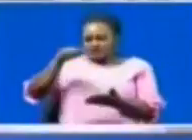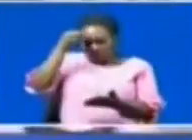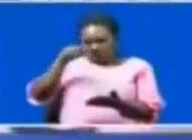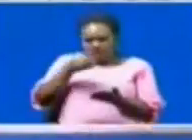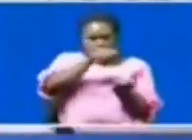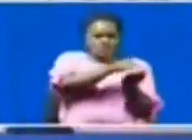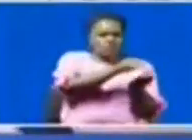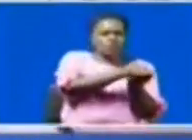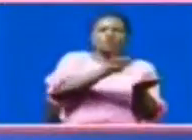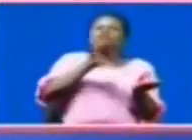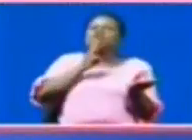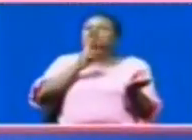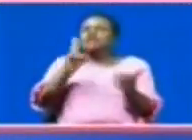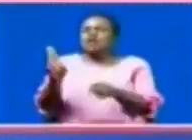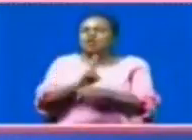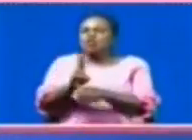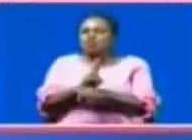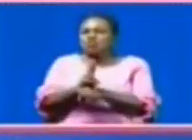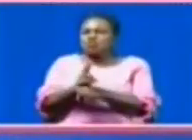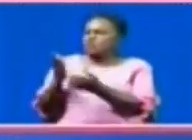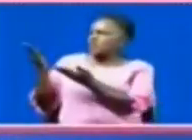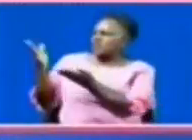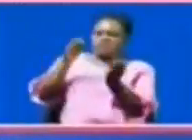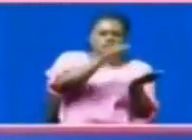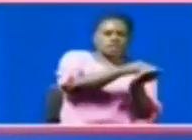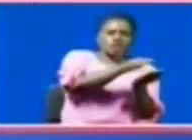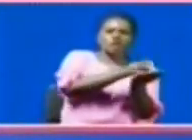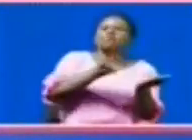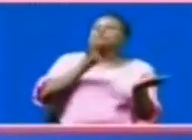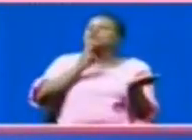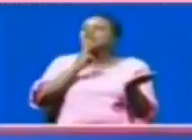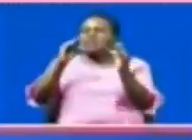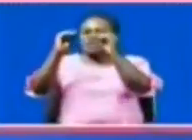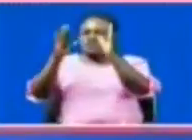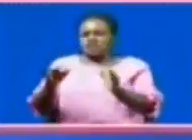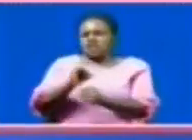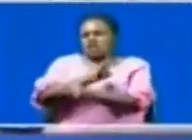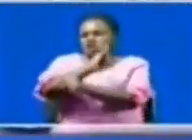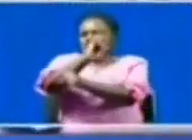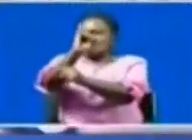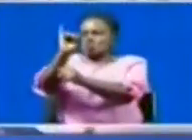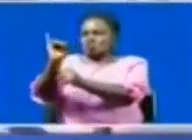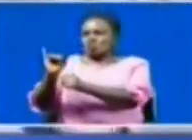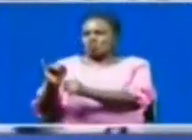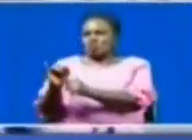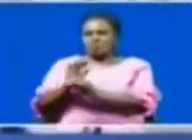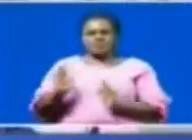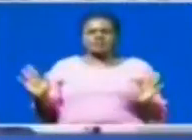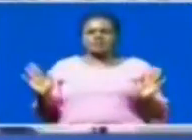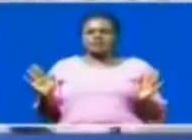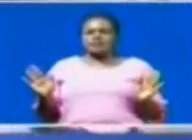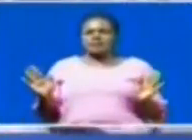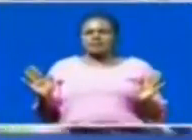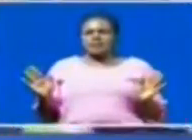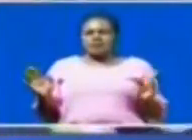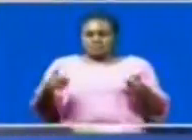storing water at home, and we use these containers to store water at home. Then the teacher draws the containers, and that is the end of the